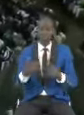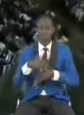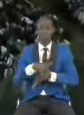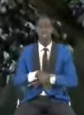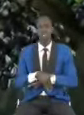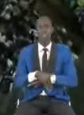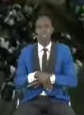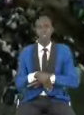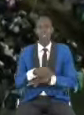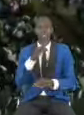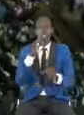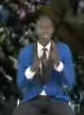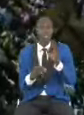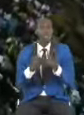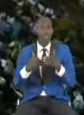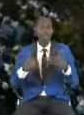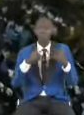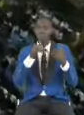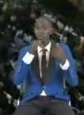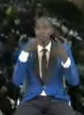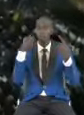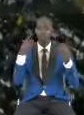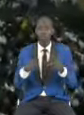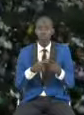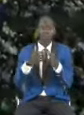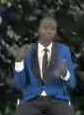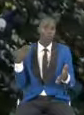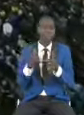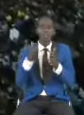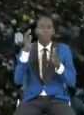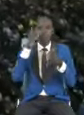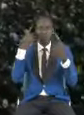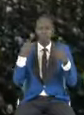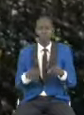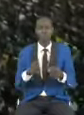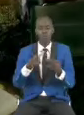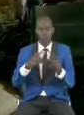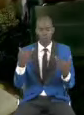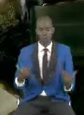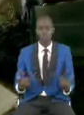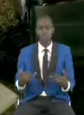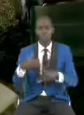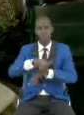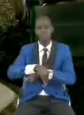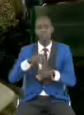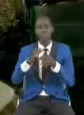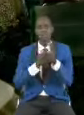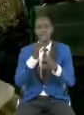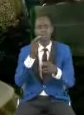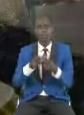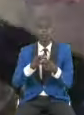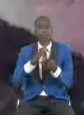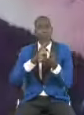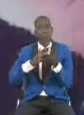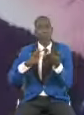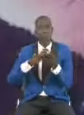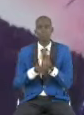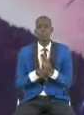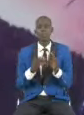it has not happened to you before, it will happen to you tonight. Forgiveness and